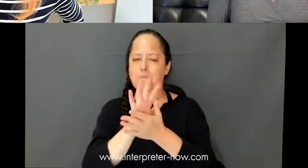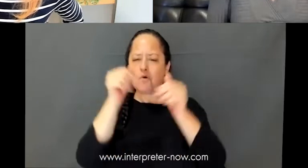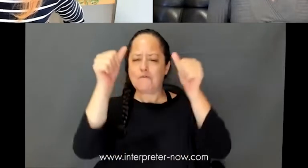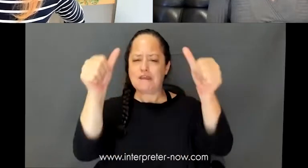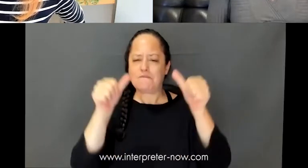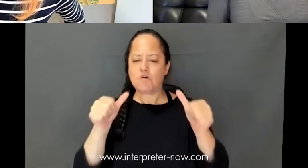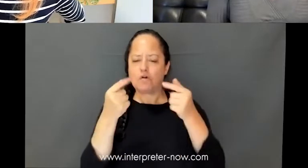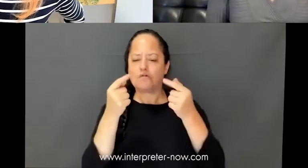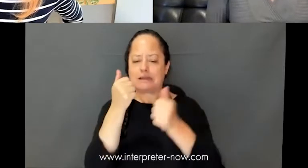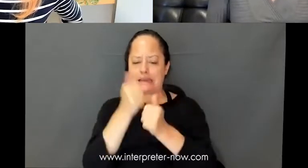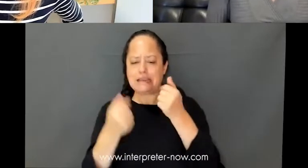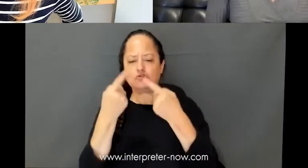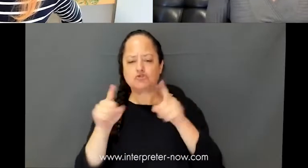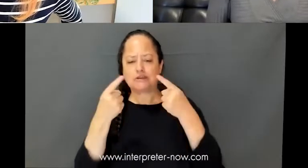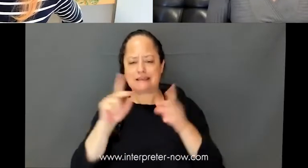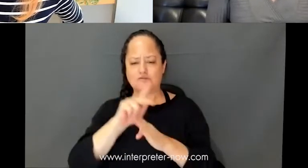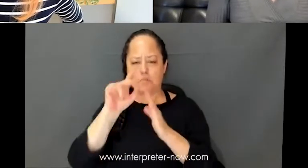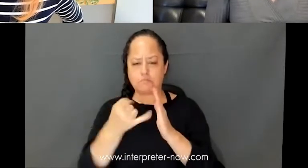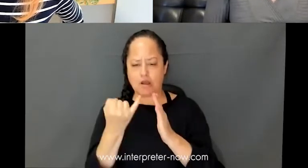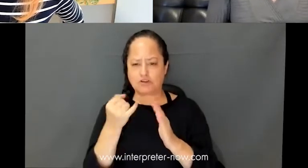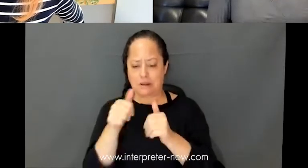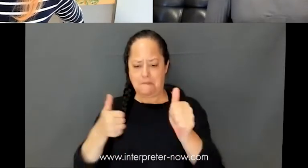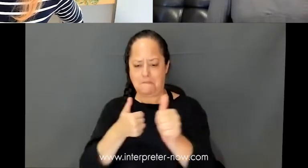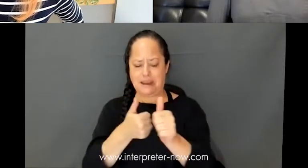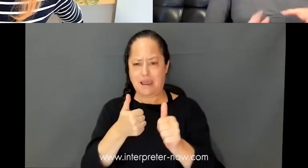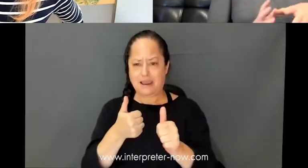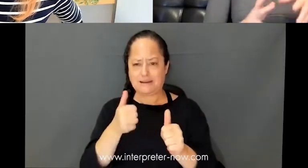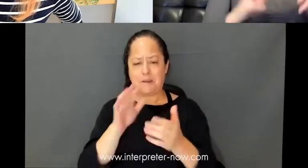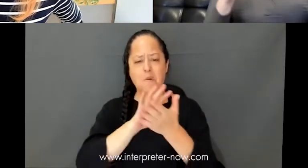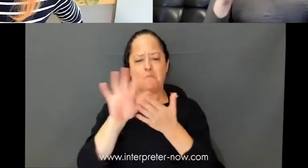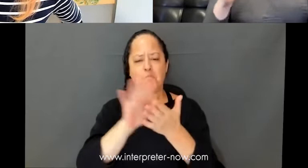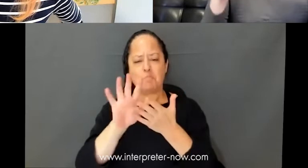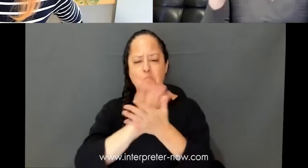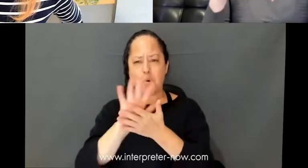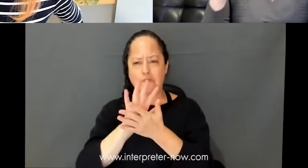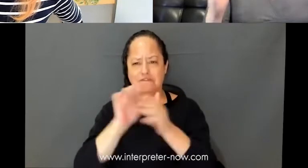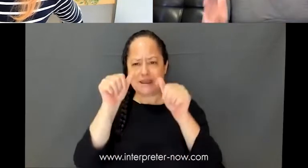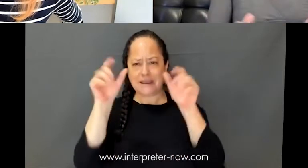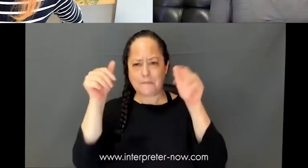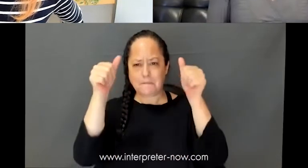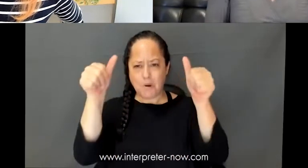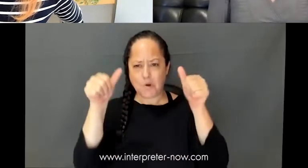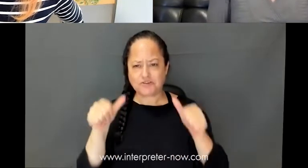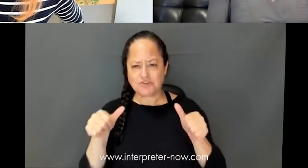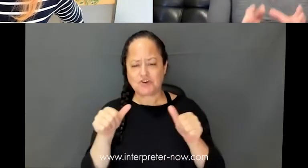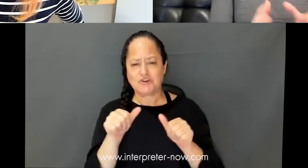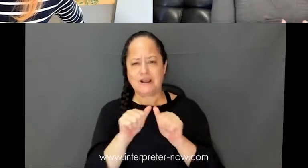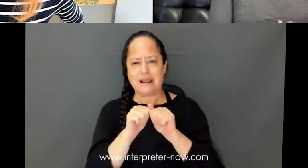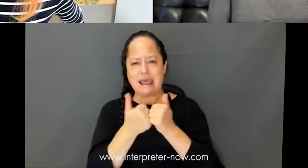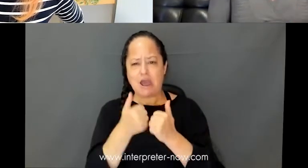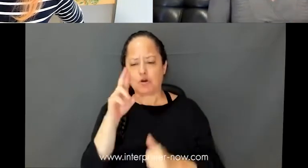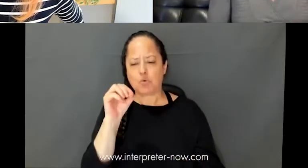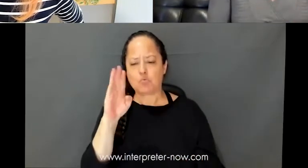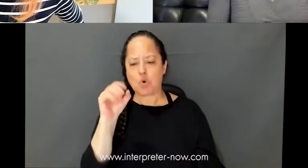successful projects. And so behind me are an array of movie posters titled things like How to Robot Proof Your Kids,